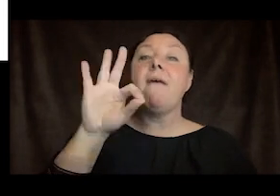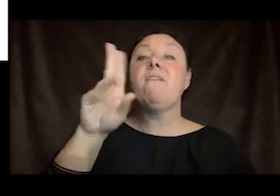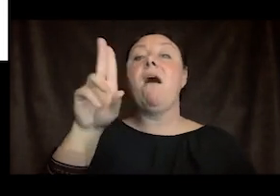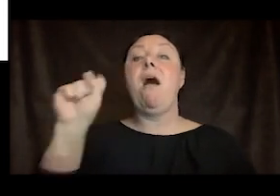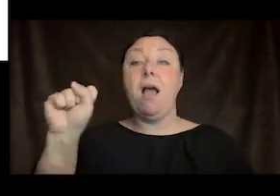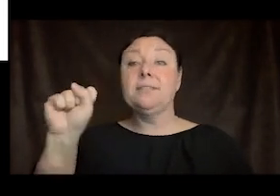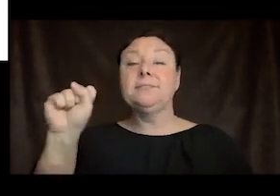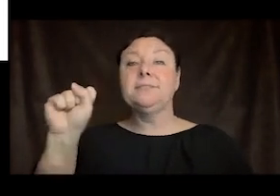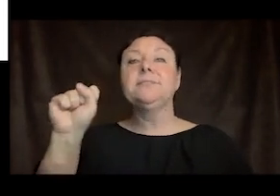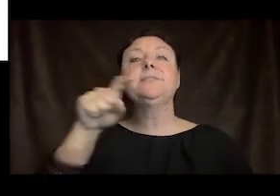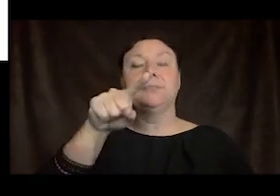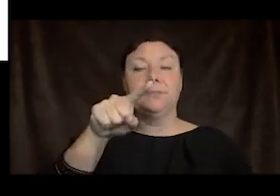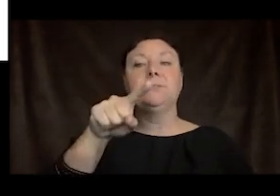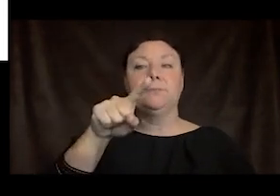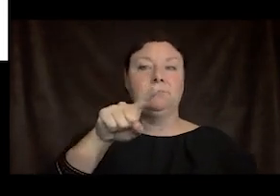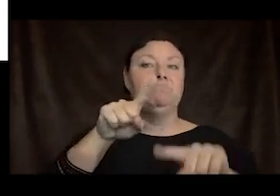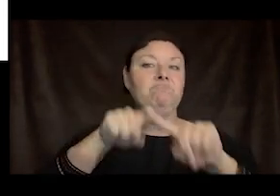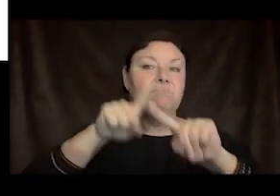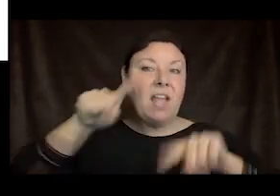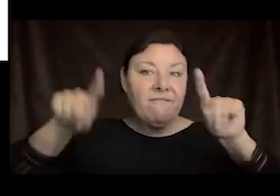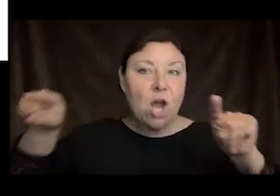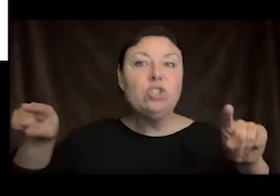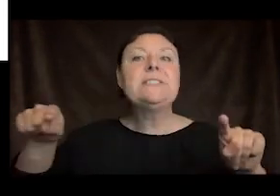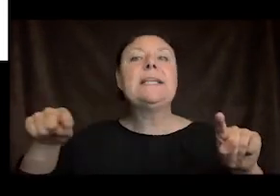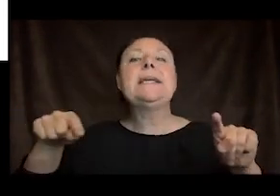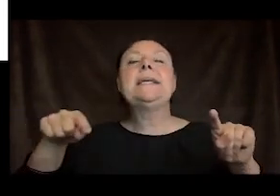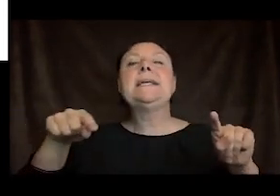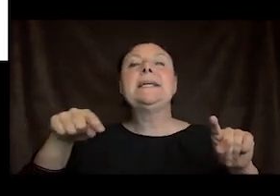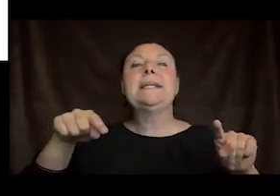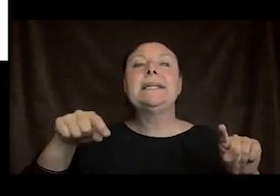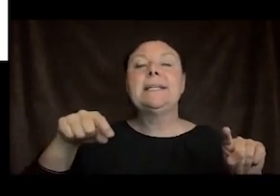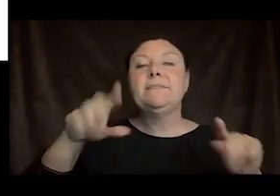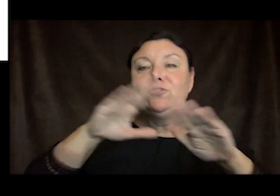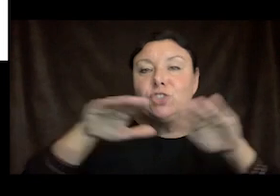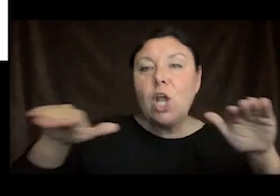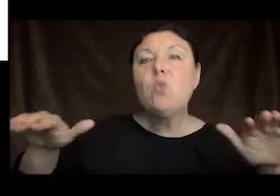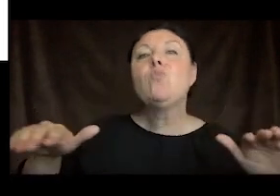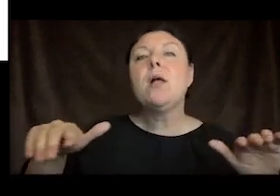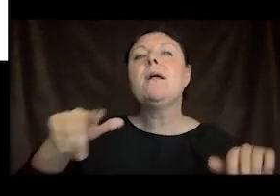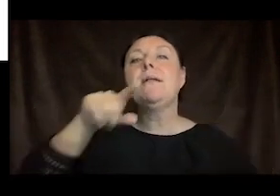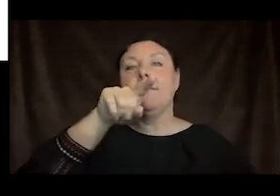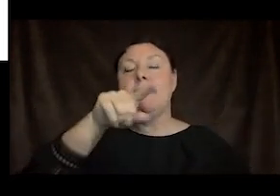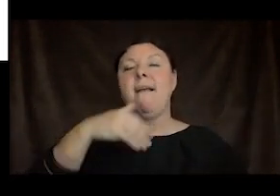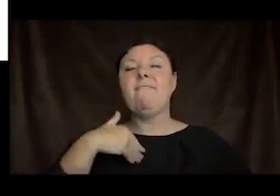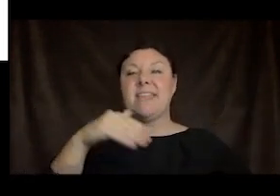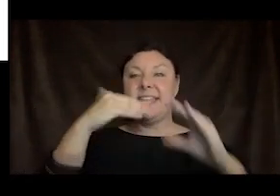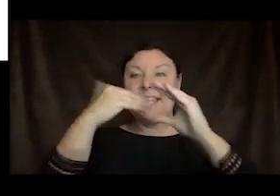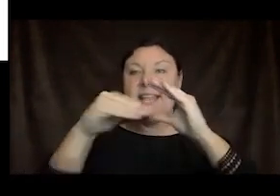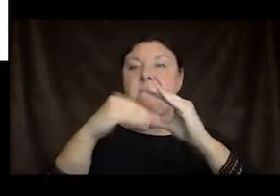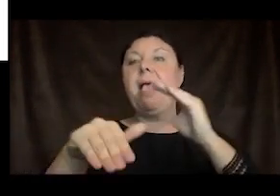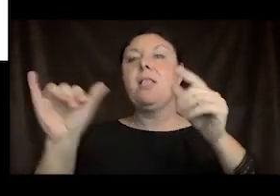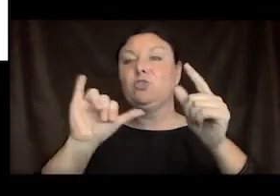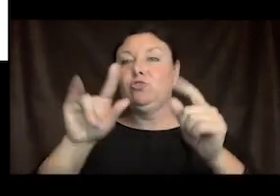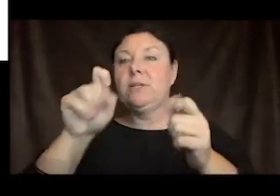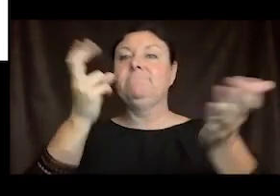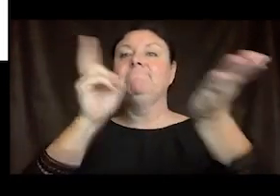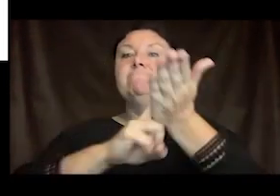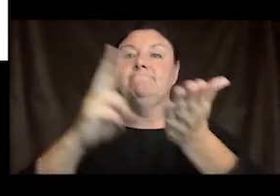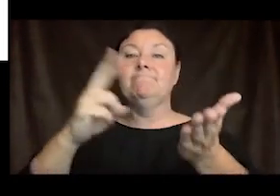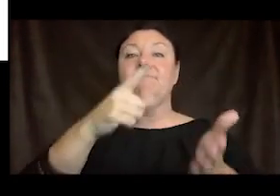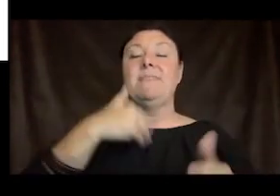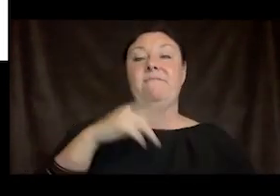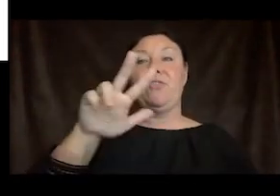have a website. You can sign up for an email. This particular one just came out where they